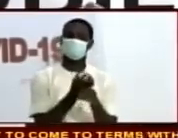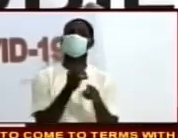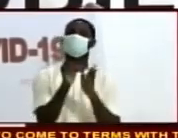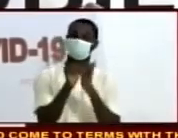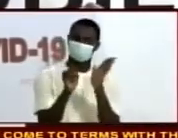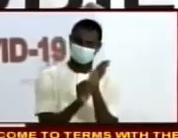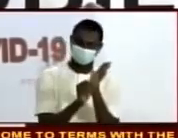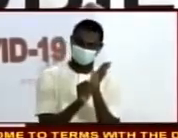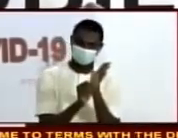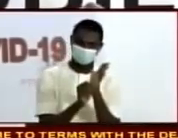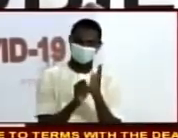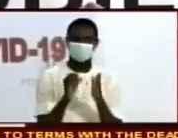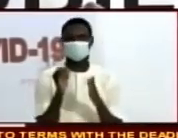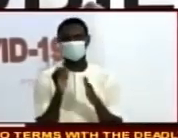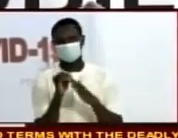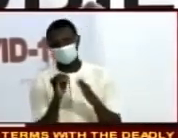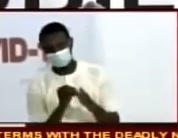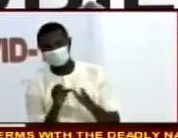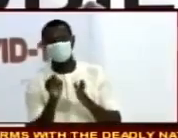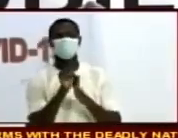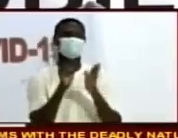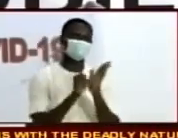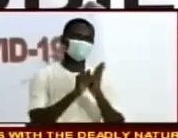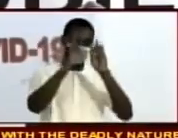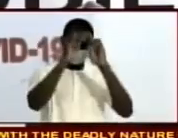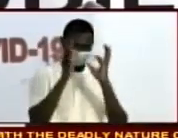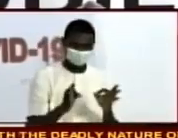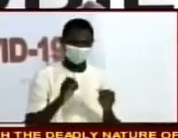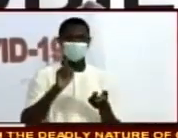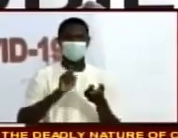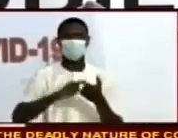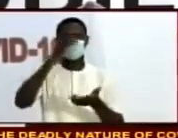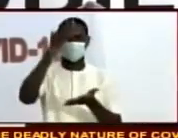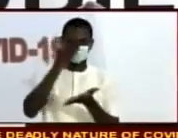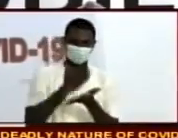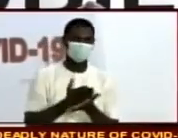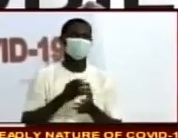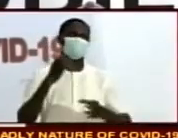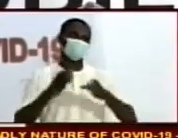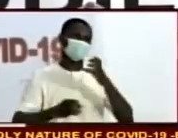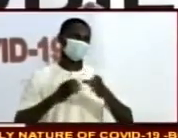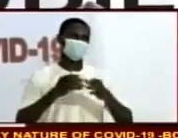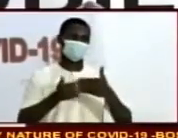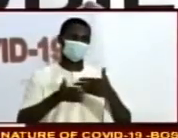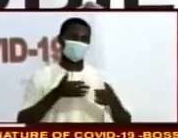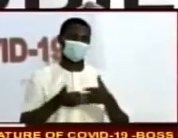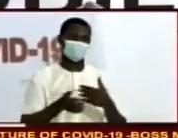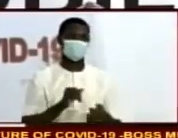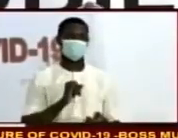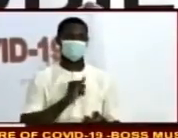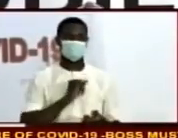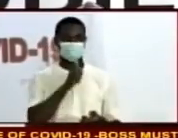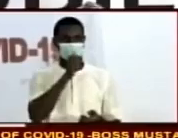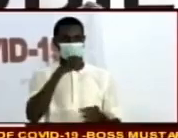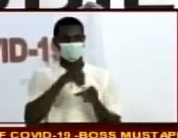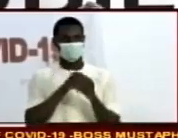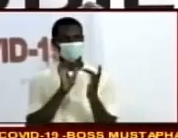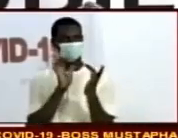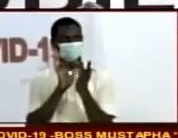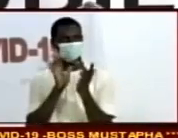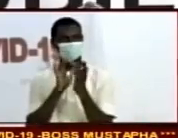or if the state decides to withdraw the case. I'm in touch with the State